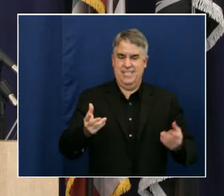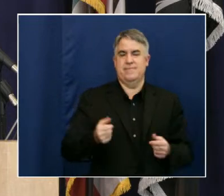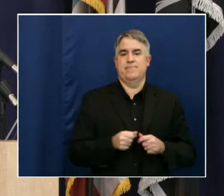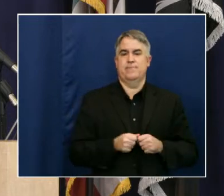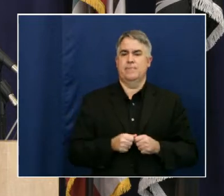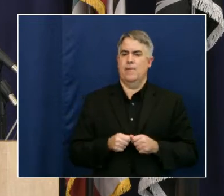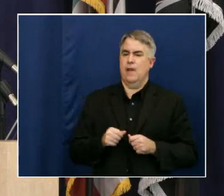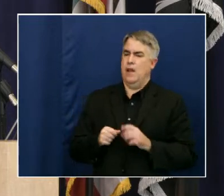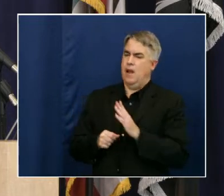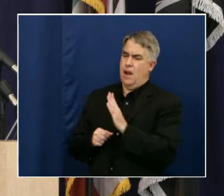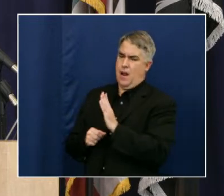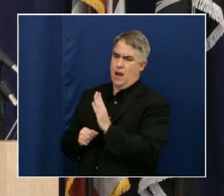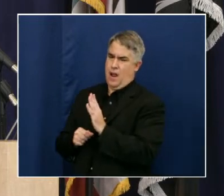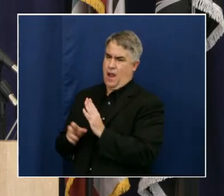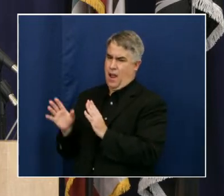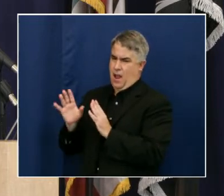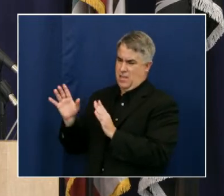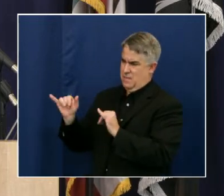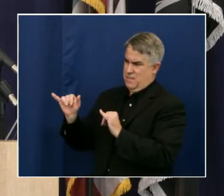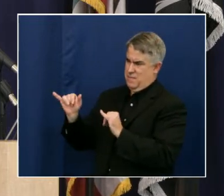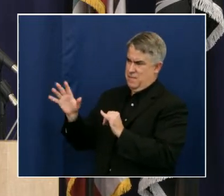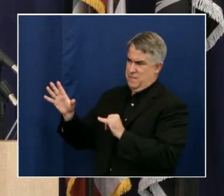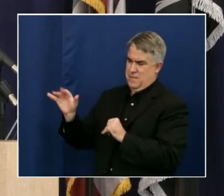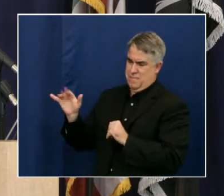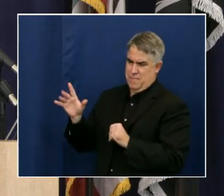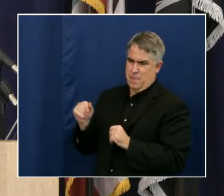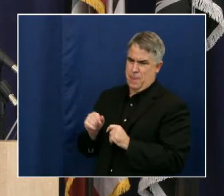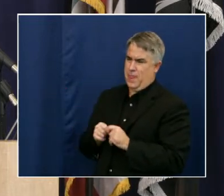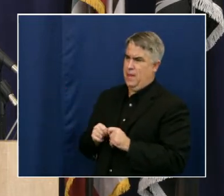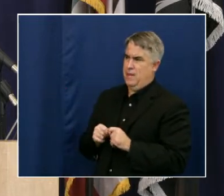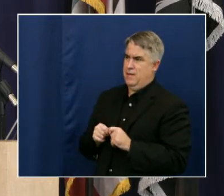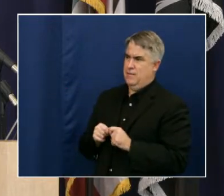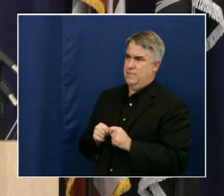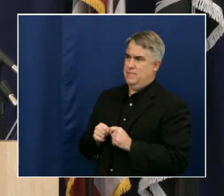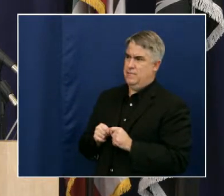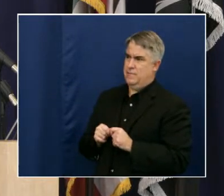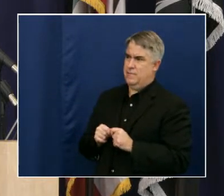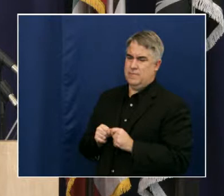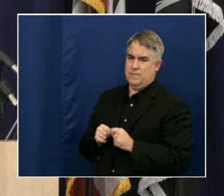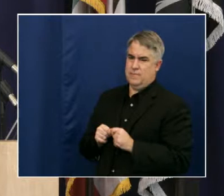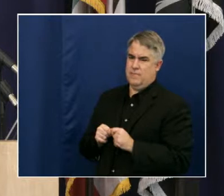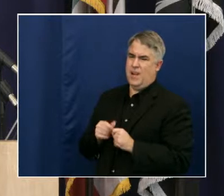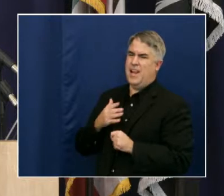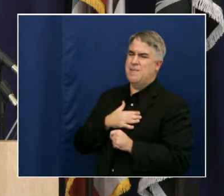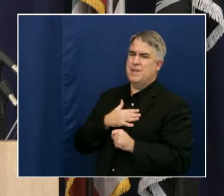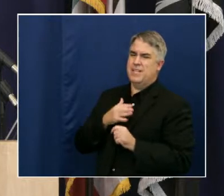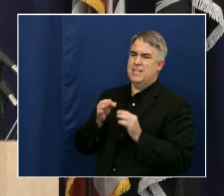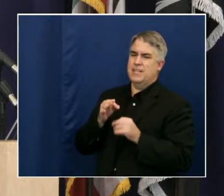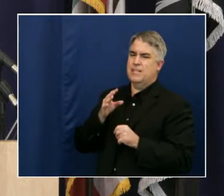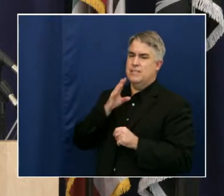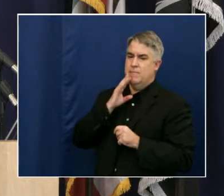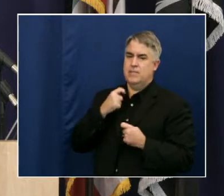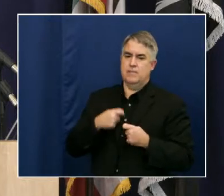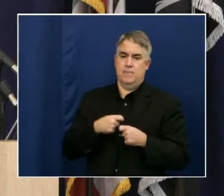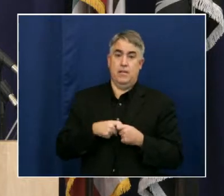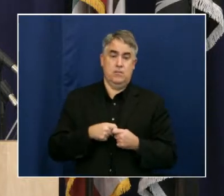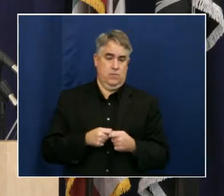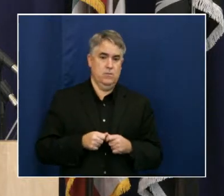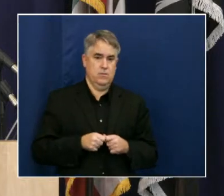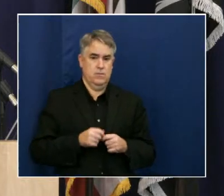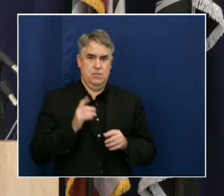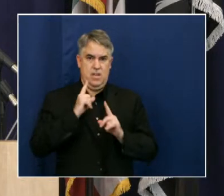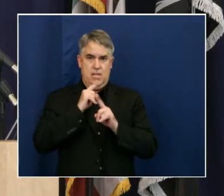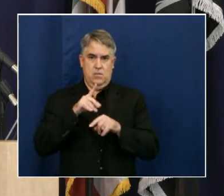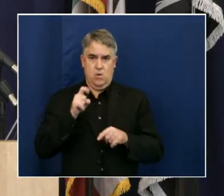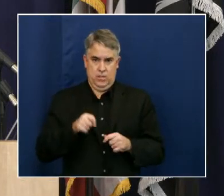Supervisor Vargas, this next question is asking to have you respond in Spanish. This question is from Claudia Bucchio with Univision San